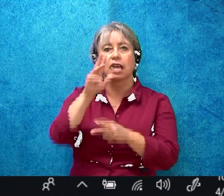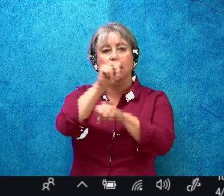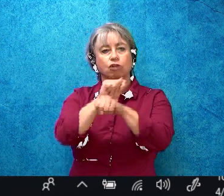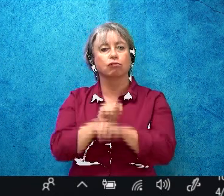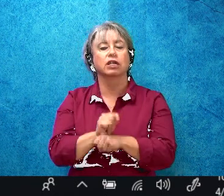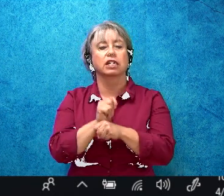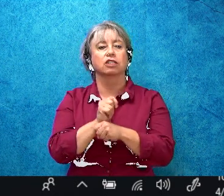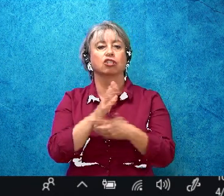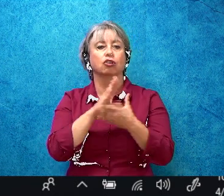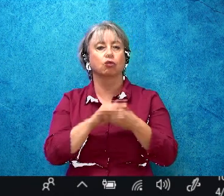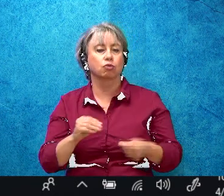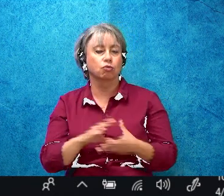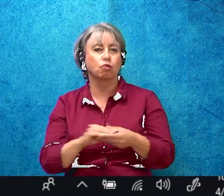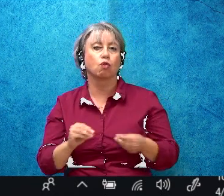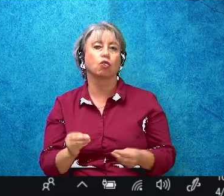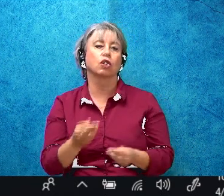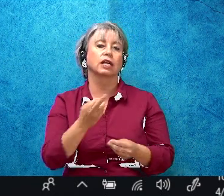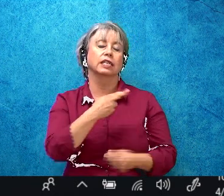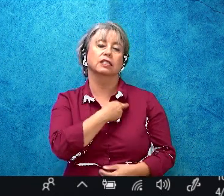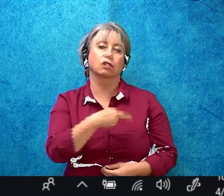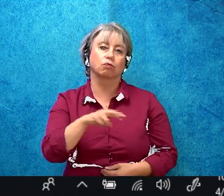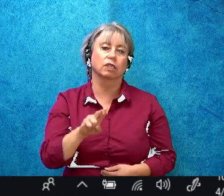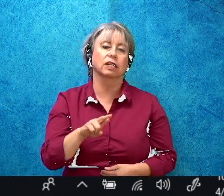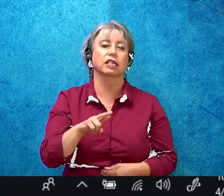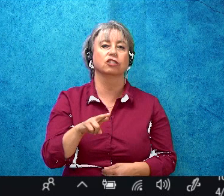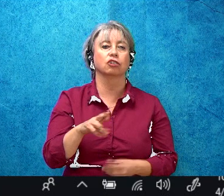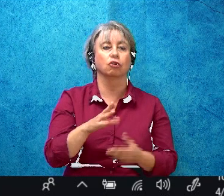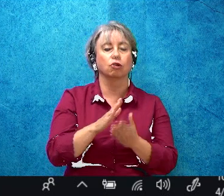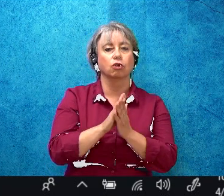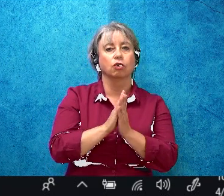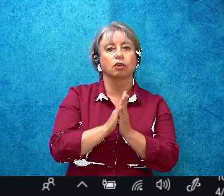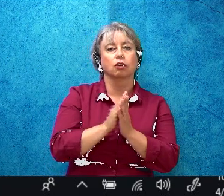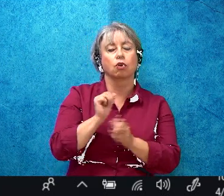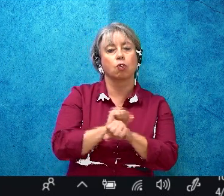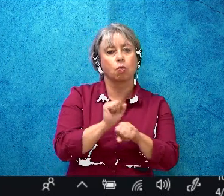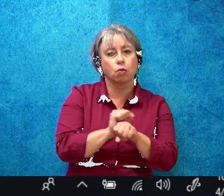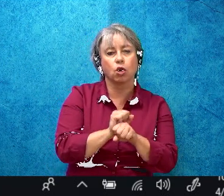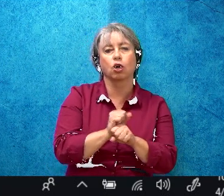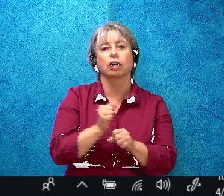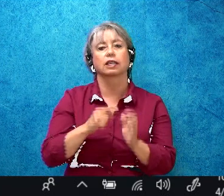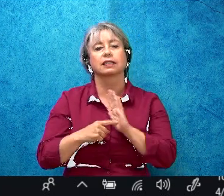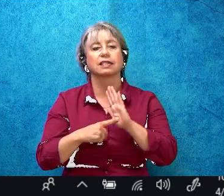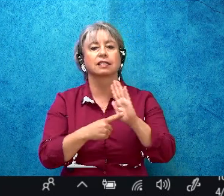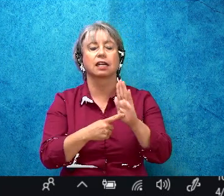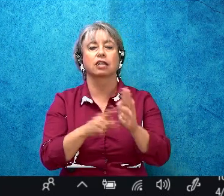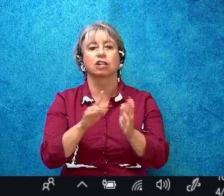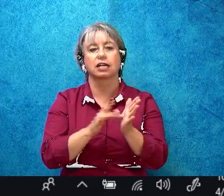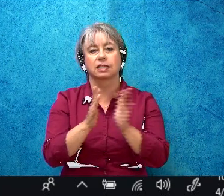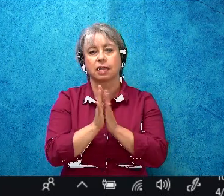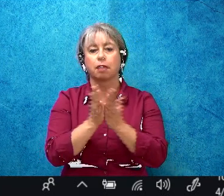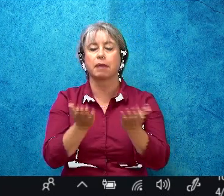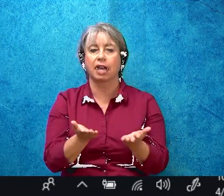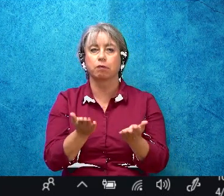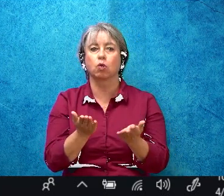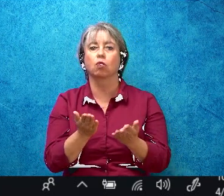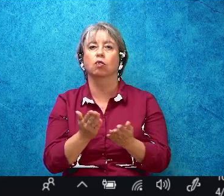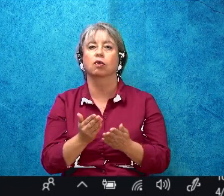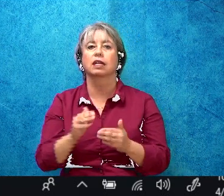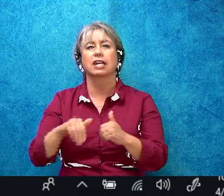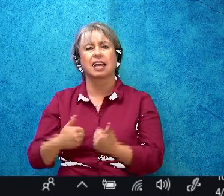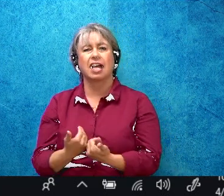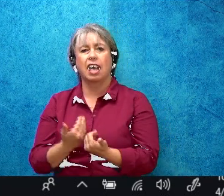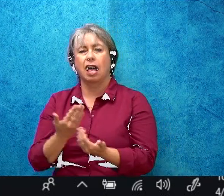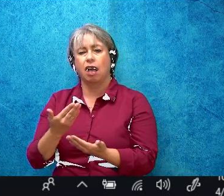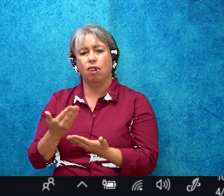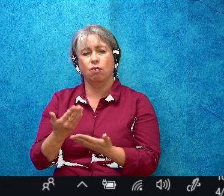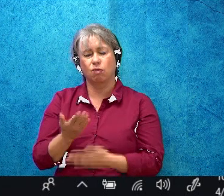religious works such as the Bible. I know y'all all know what that is, including describing how the material is rendered new. So I'm looking at this